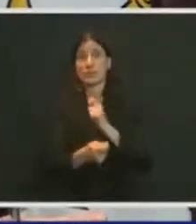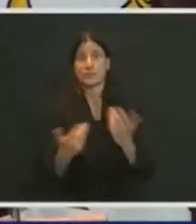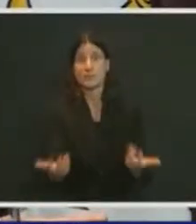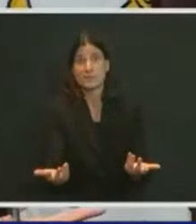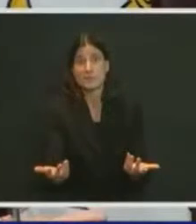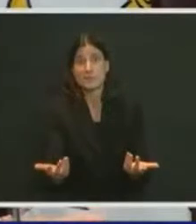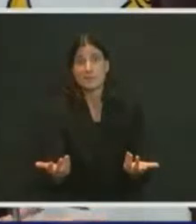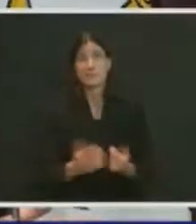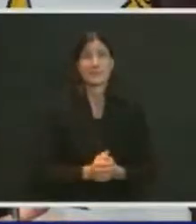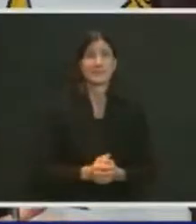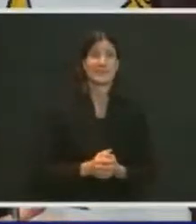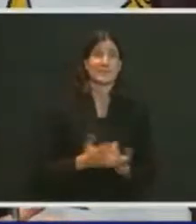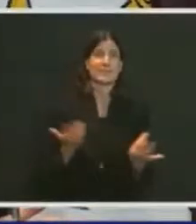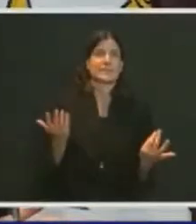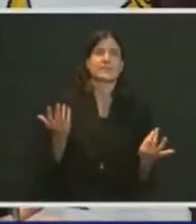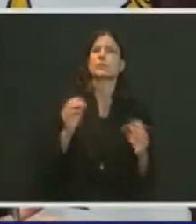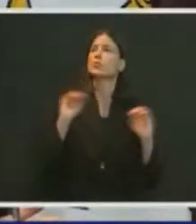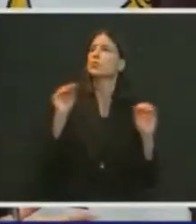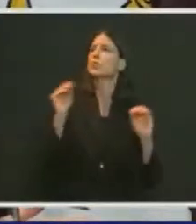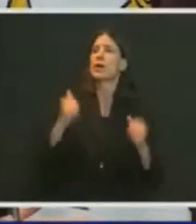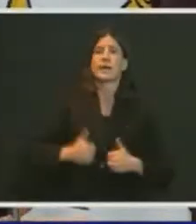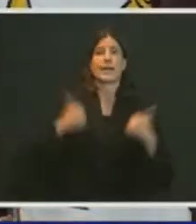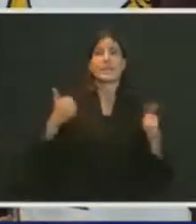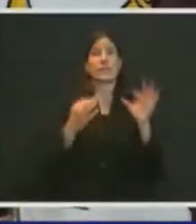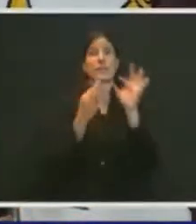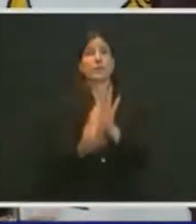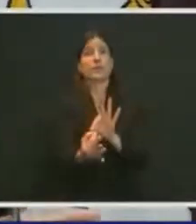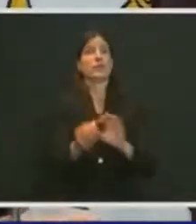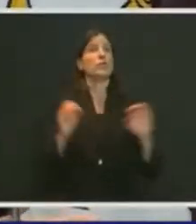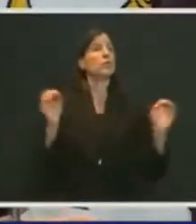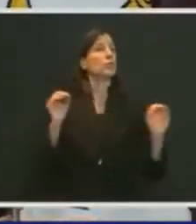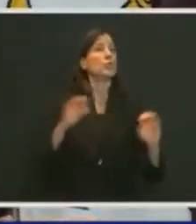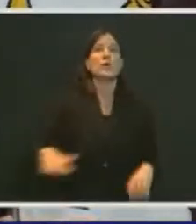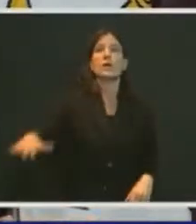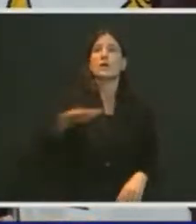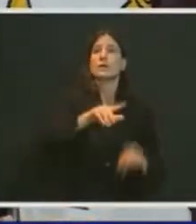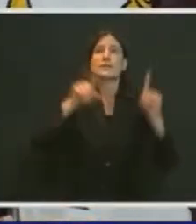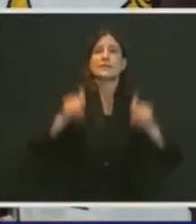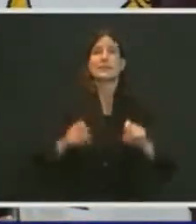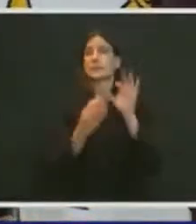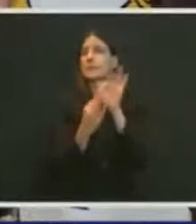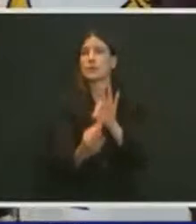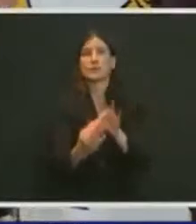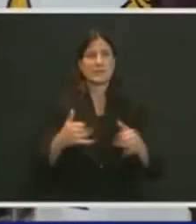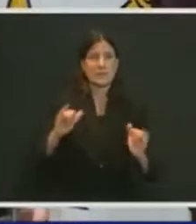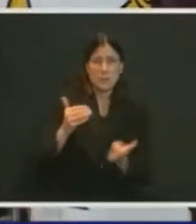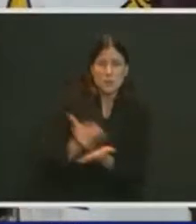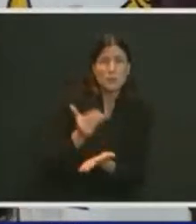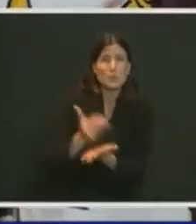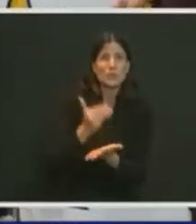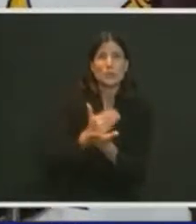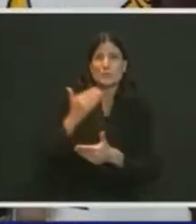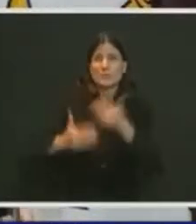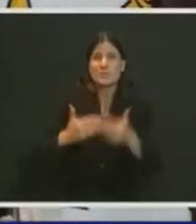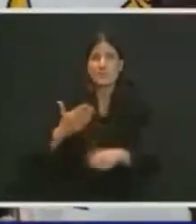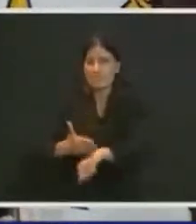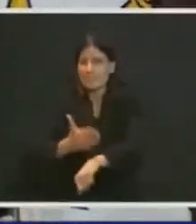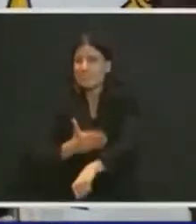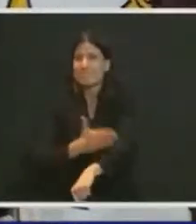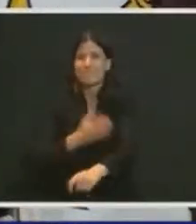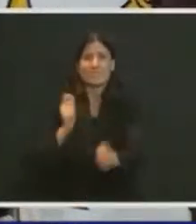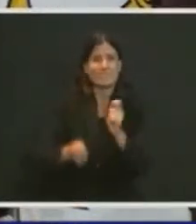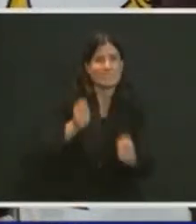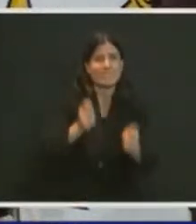No. Will it be better when we have more data in a month? Yes. Is that why we're killing ourselves to test? We're at 10%